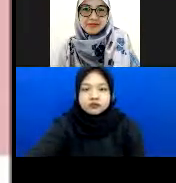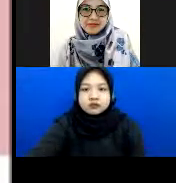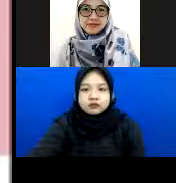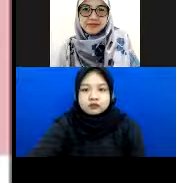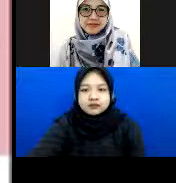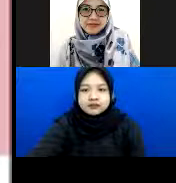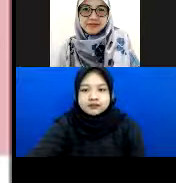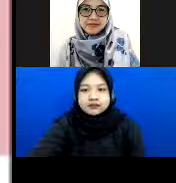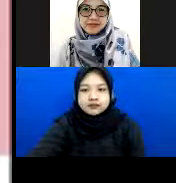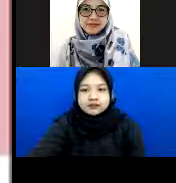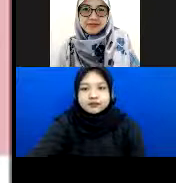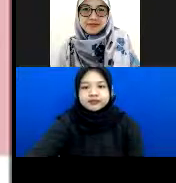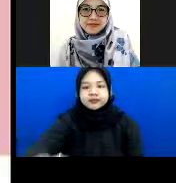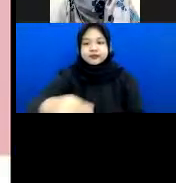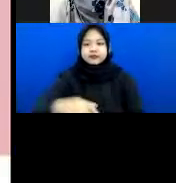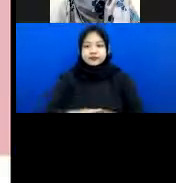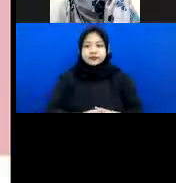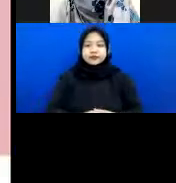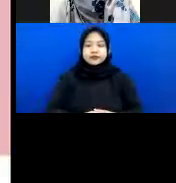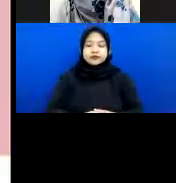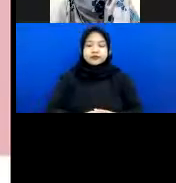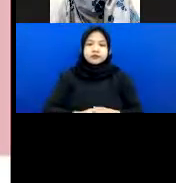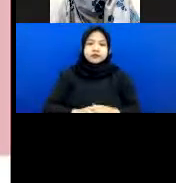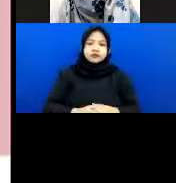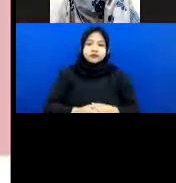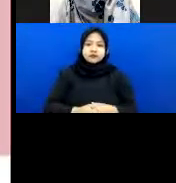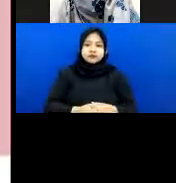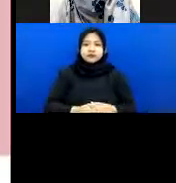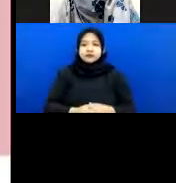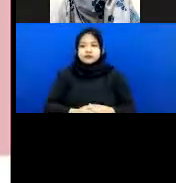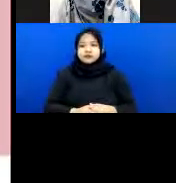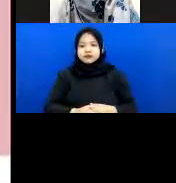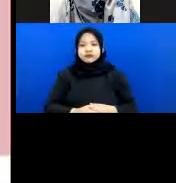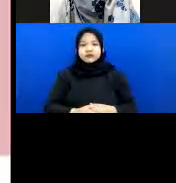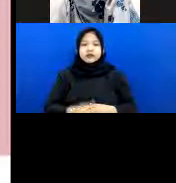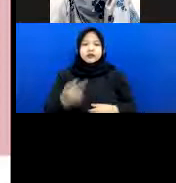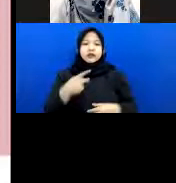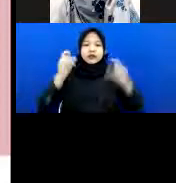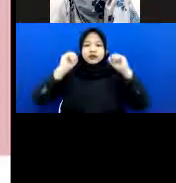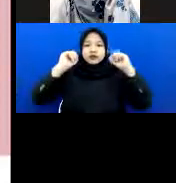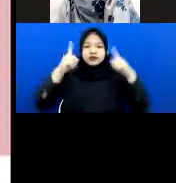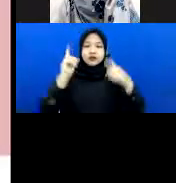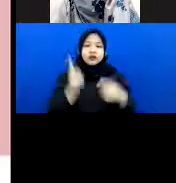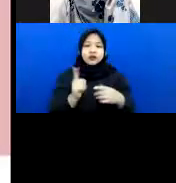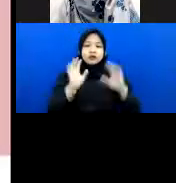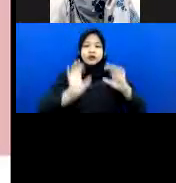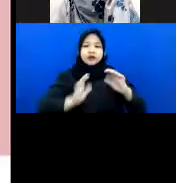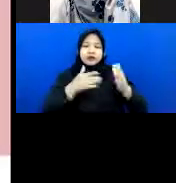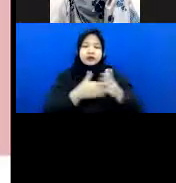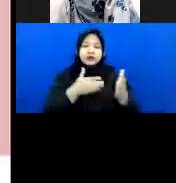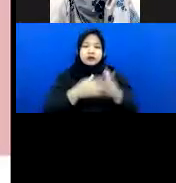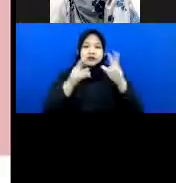We realized that there are some limitations in our research proposal. Since we use the self-report scale methods, there will